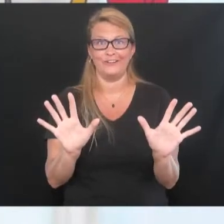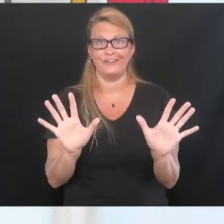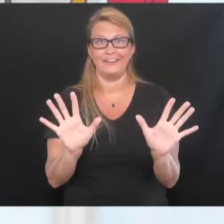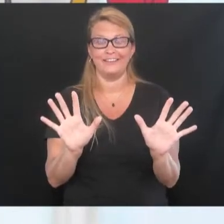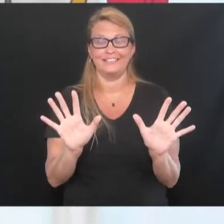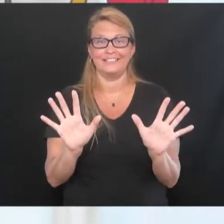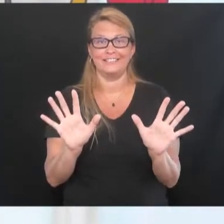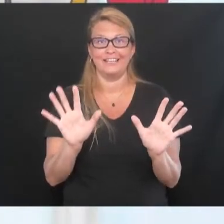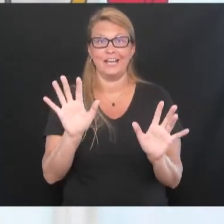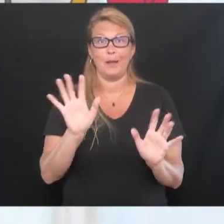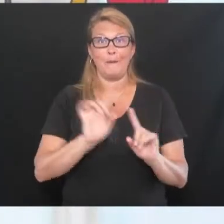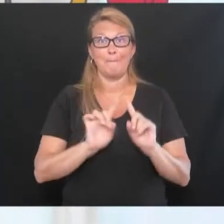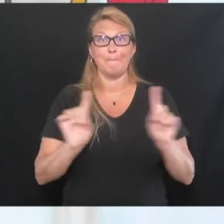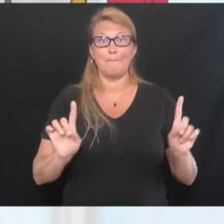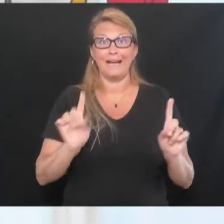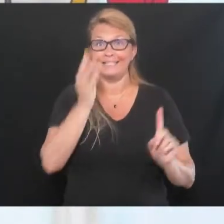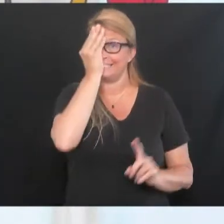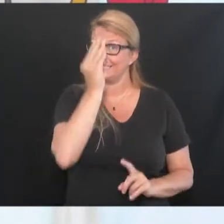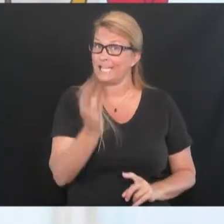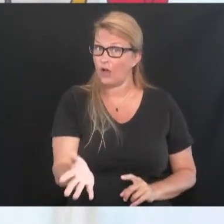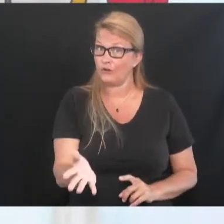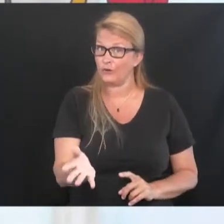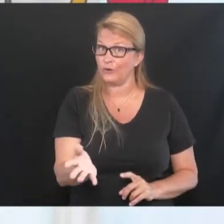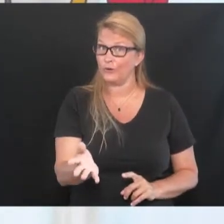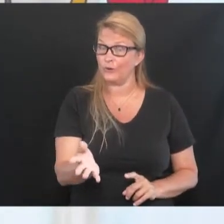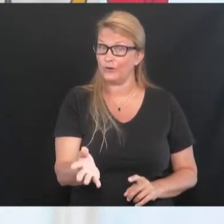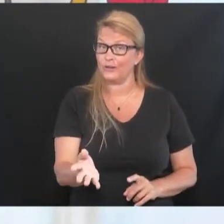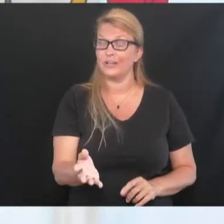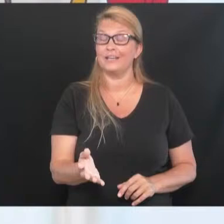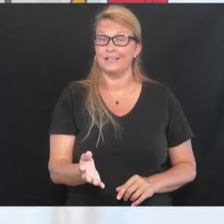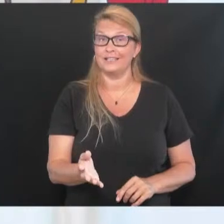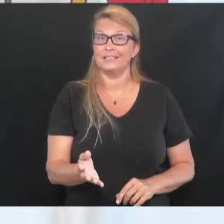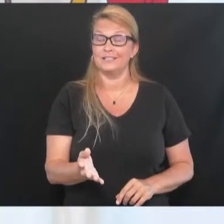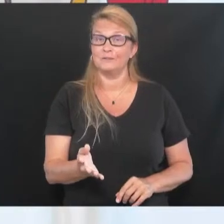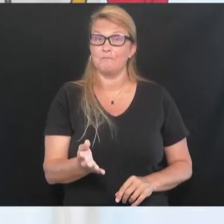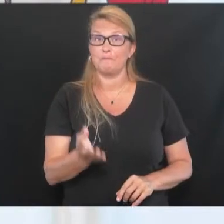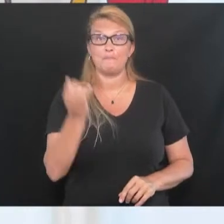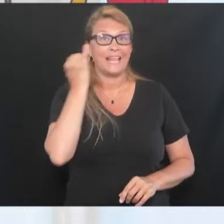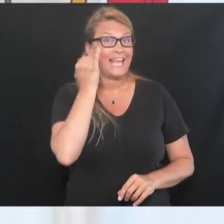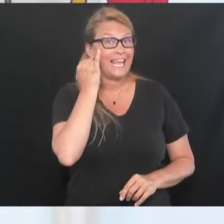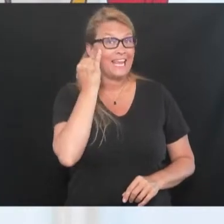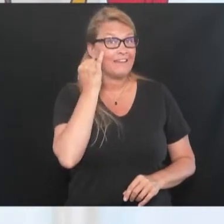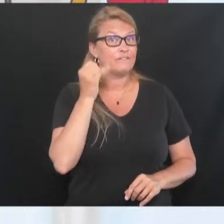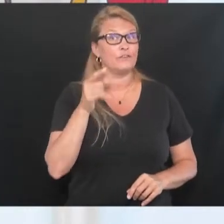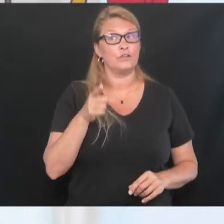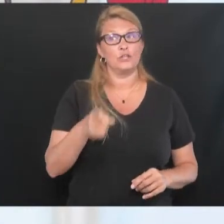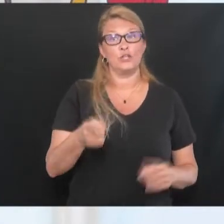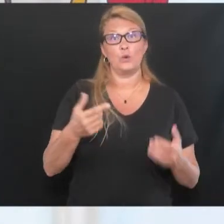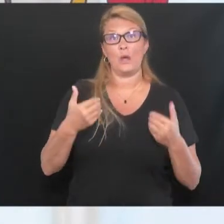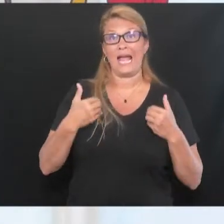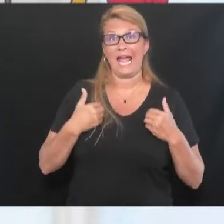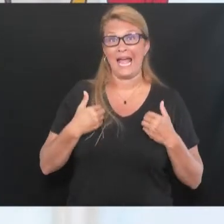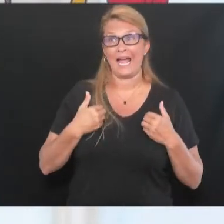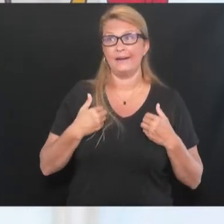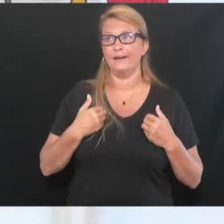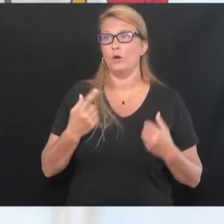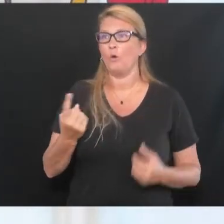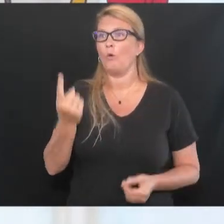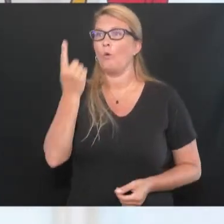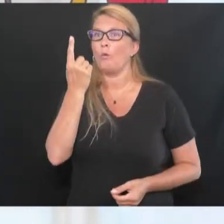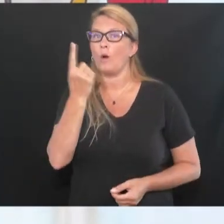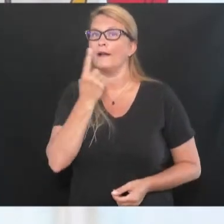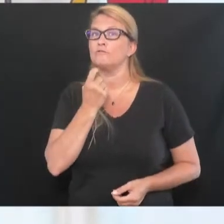just this. Along the way, if you had one red county